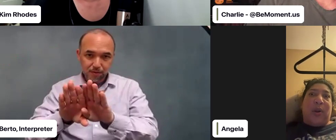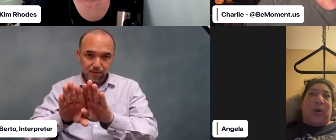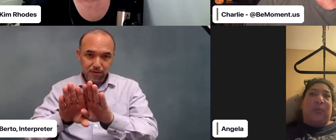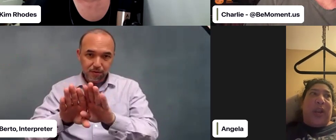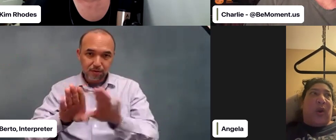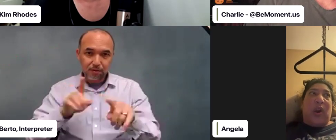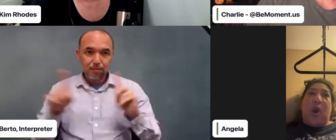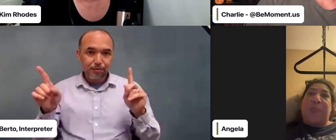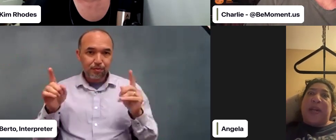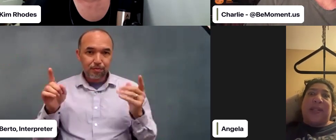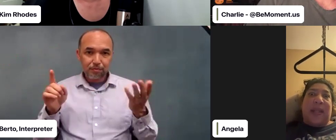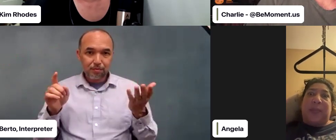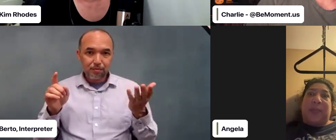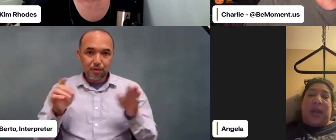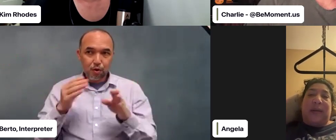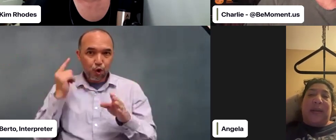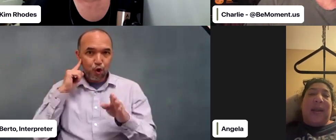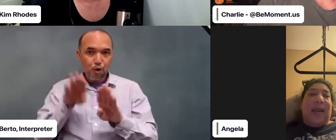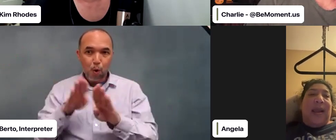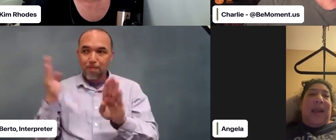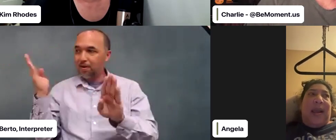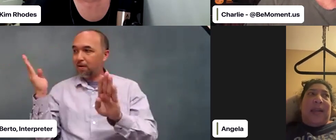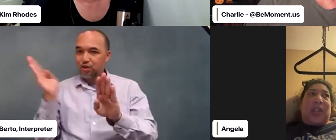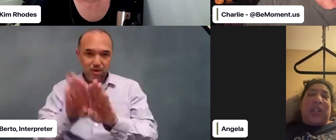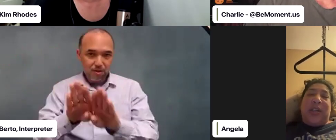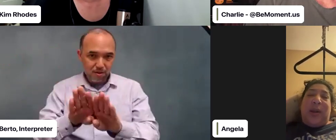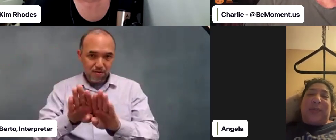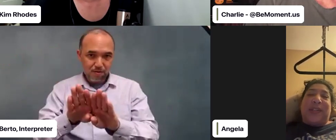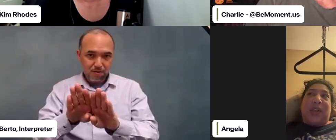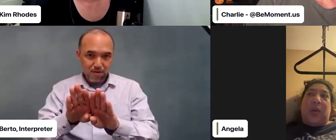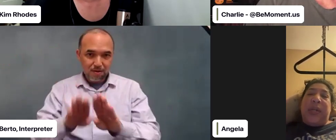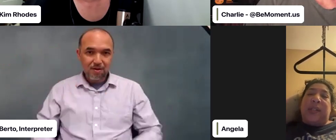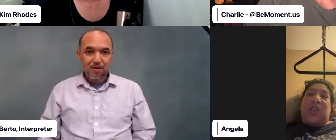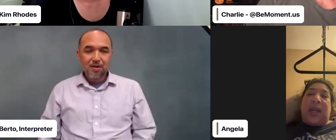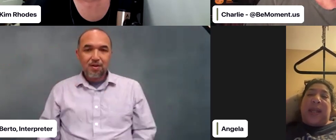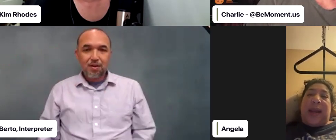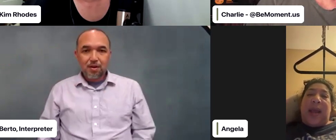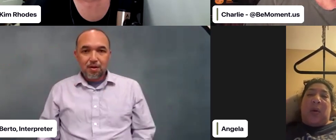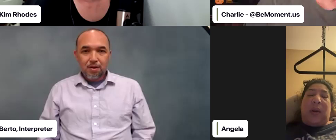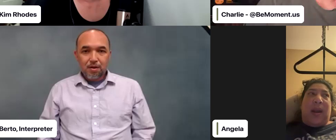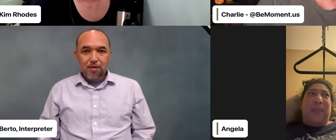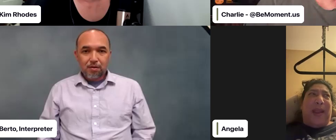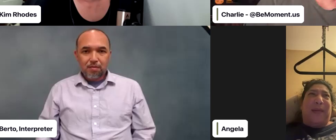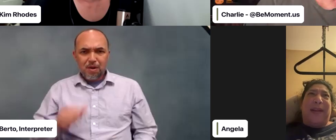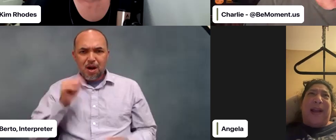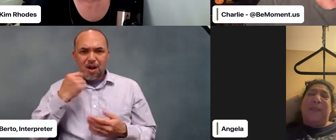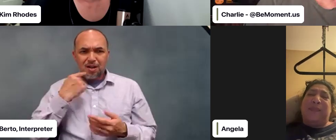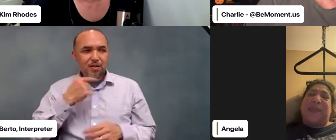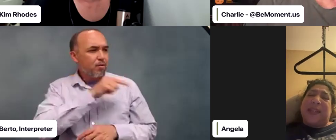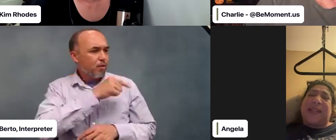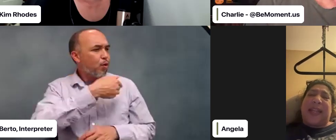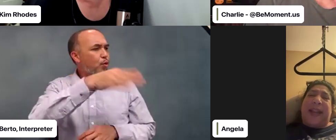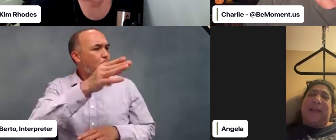don't know. We heard it open and slam shut. She goes, "You need to check that out." And I'm like,